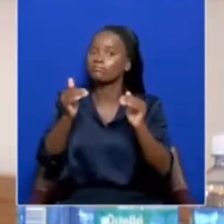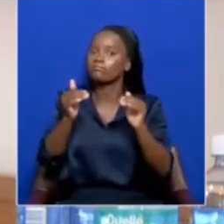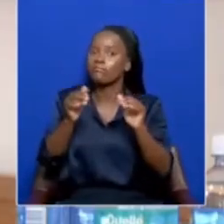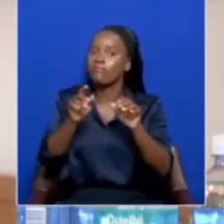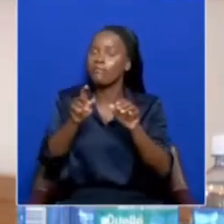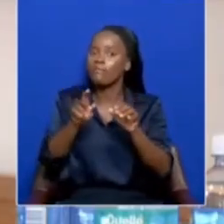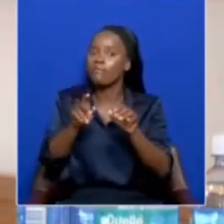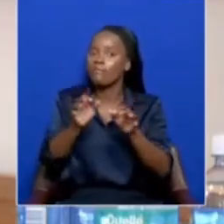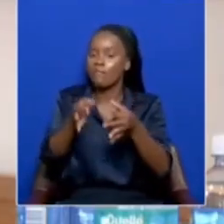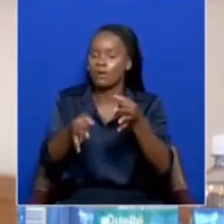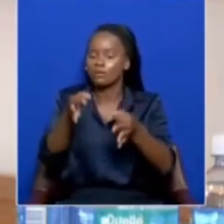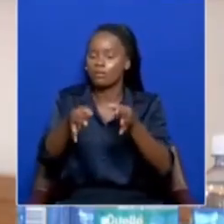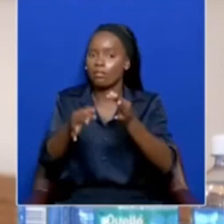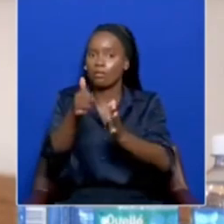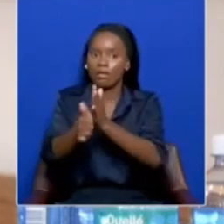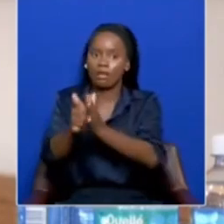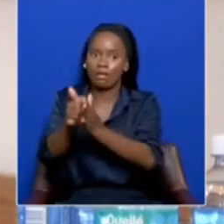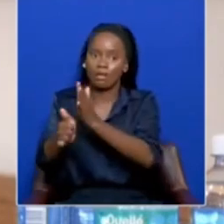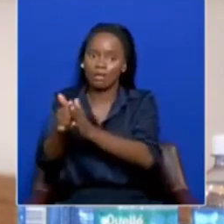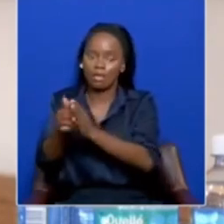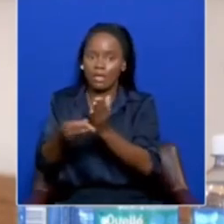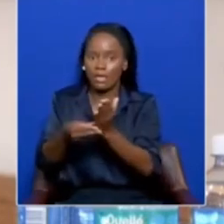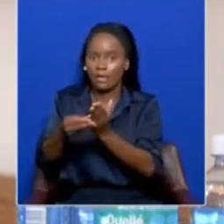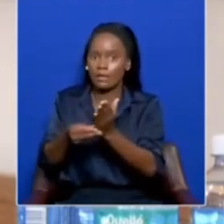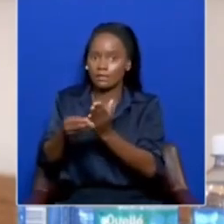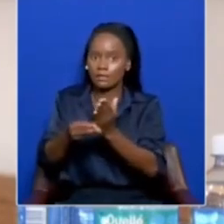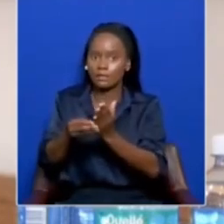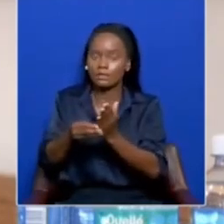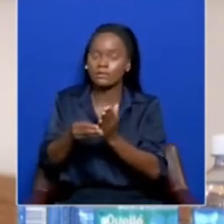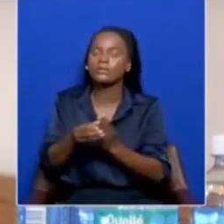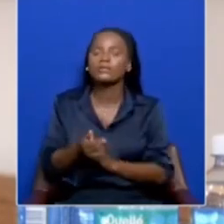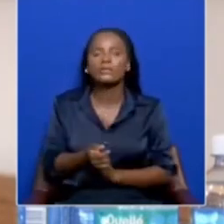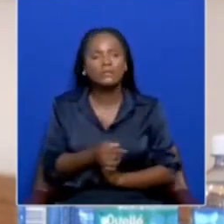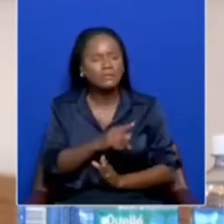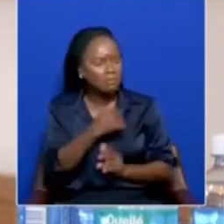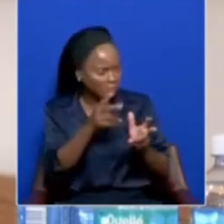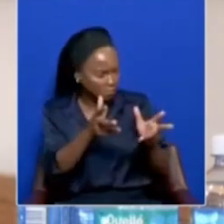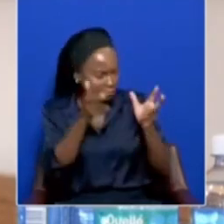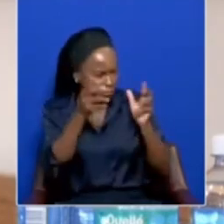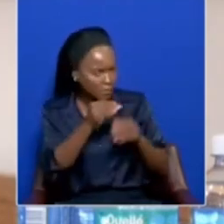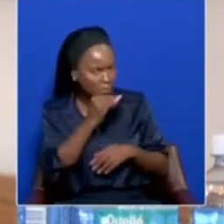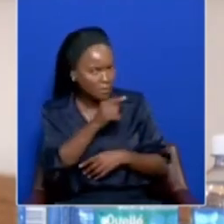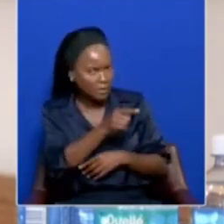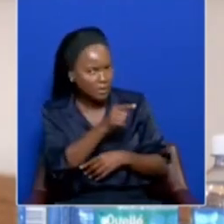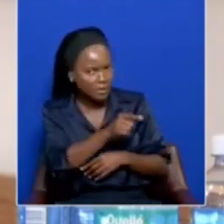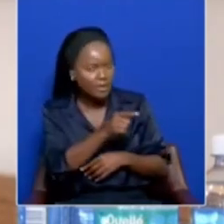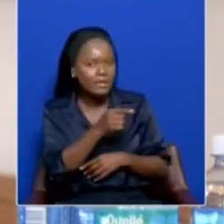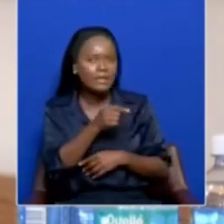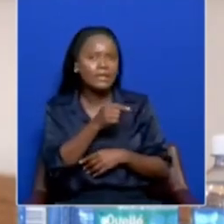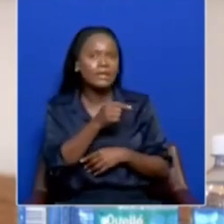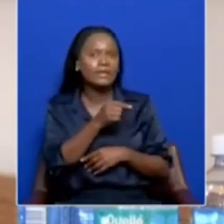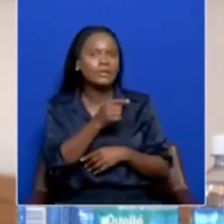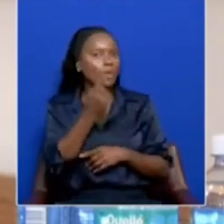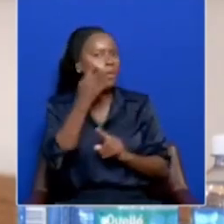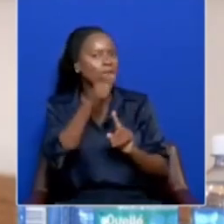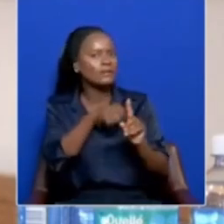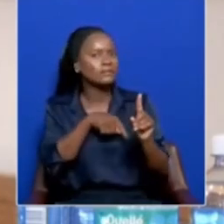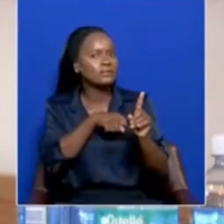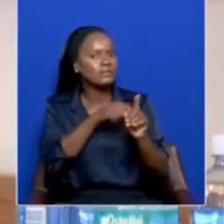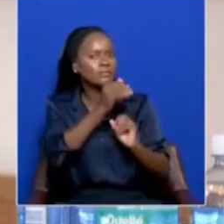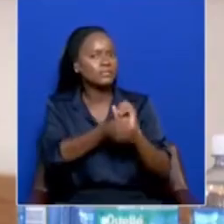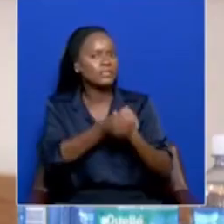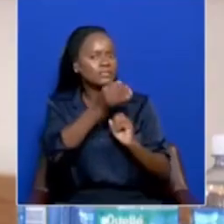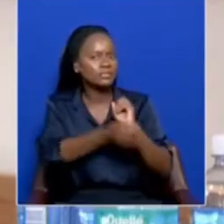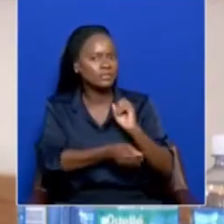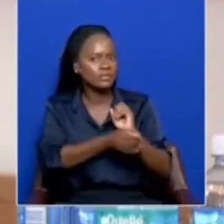So if then we understand you correctly, since 2019, you've been in a witness protection program because you That's are a correct, witness in